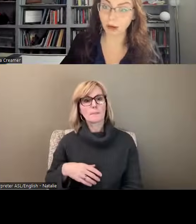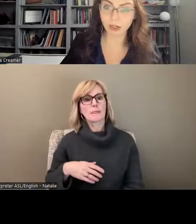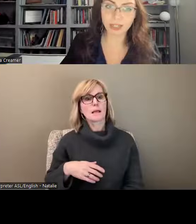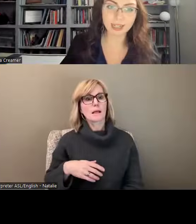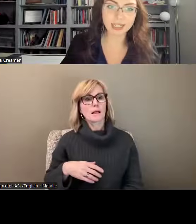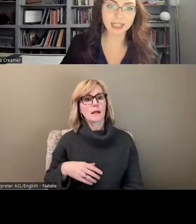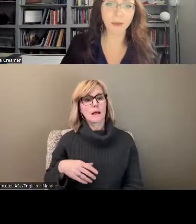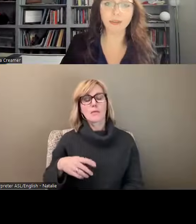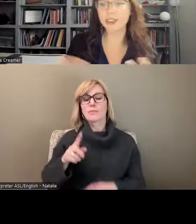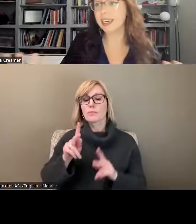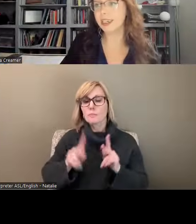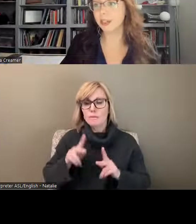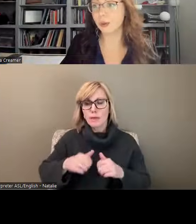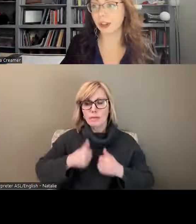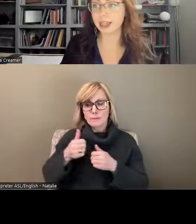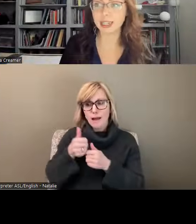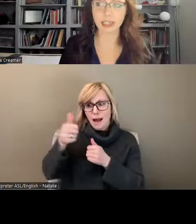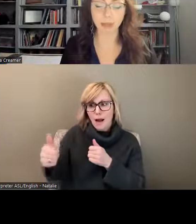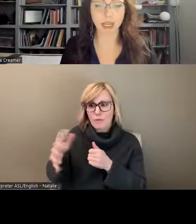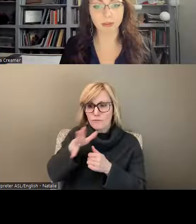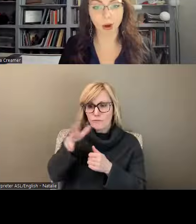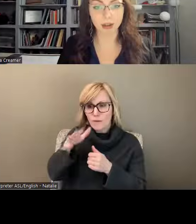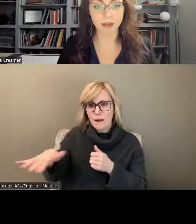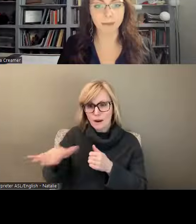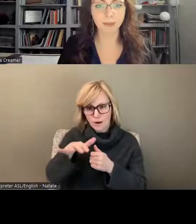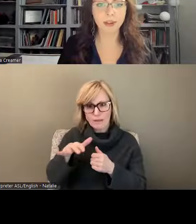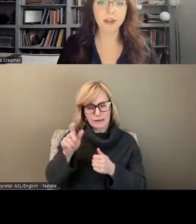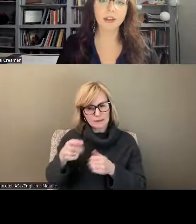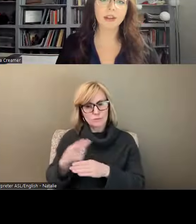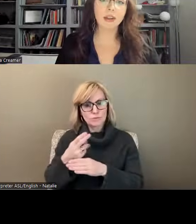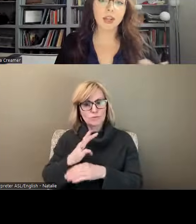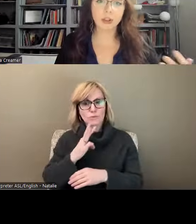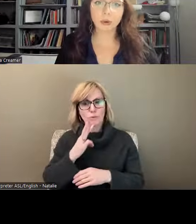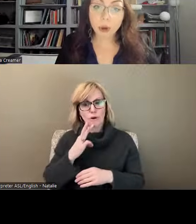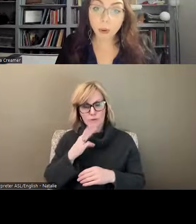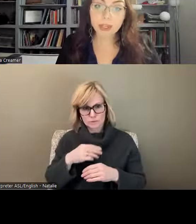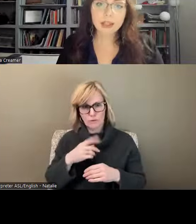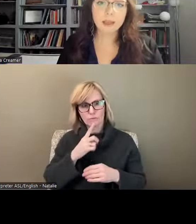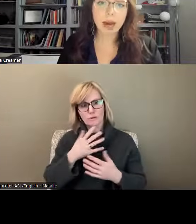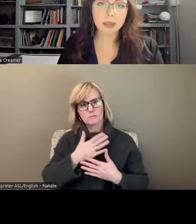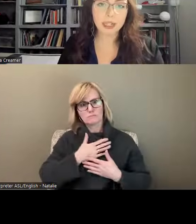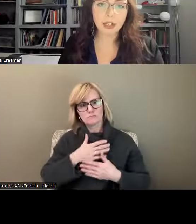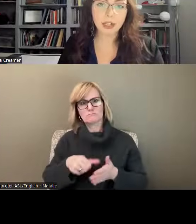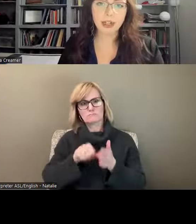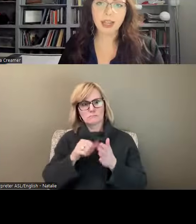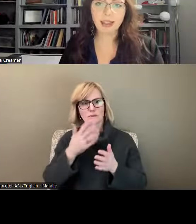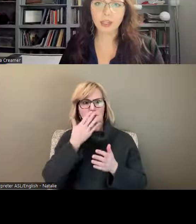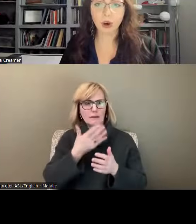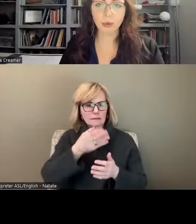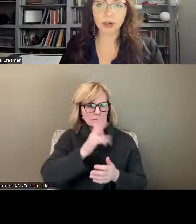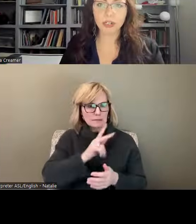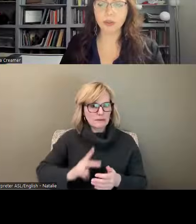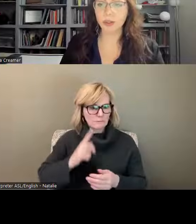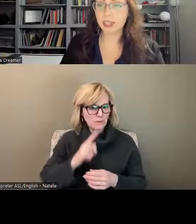agriculturally marginal areas that would have needed to utilize such supplies of water. So knowing the population that